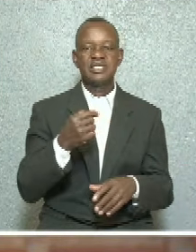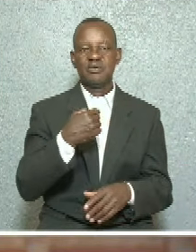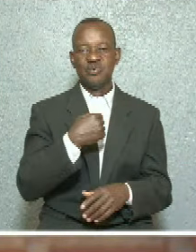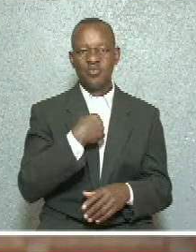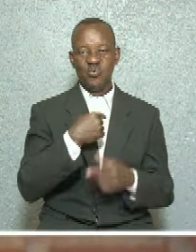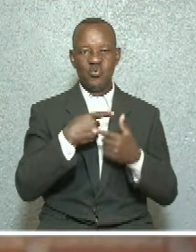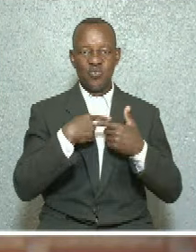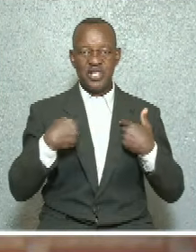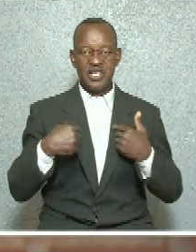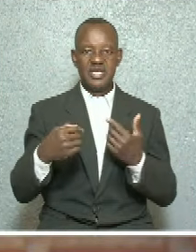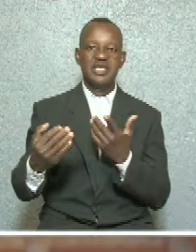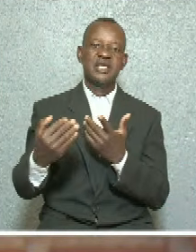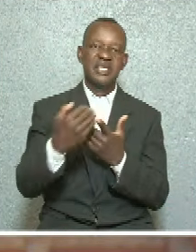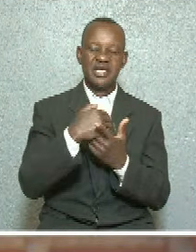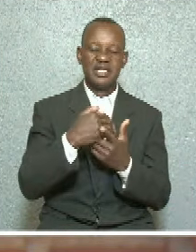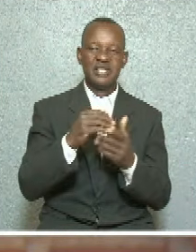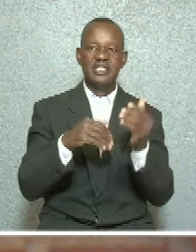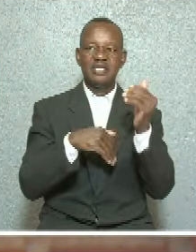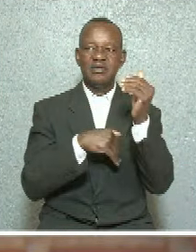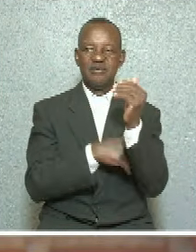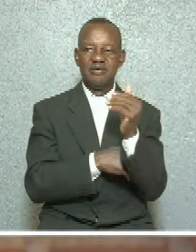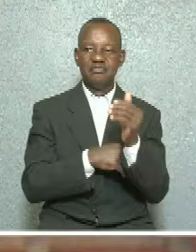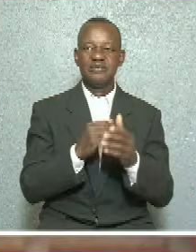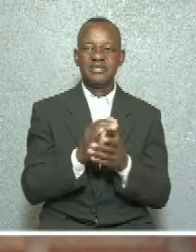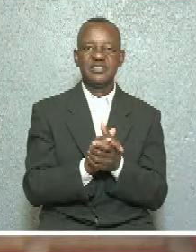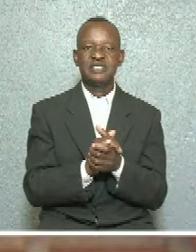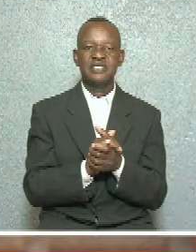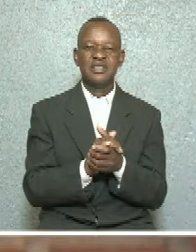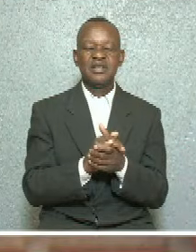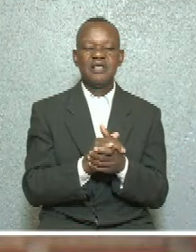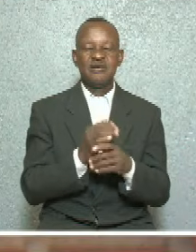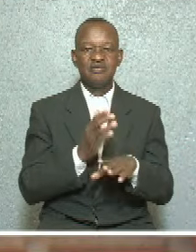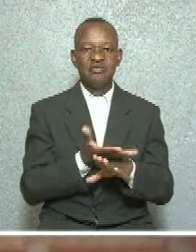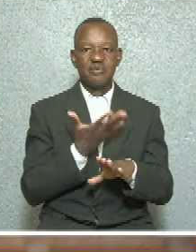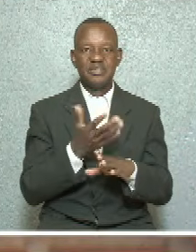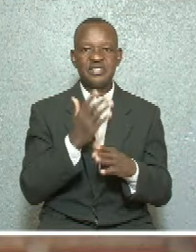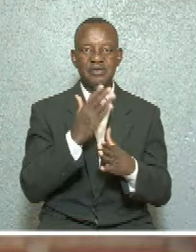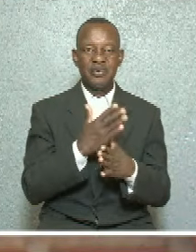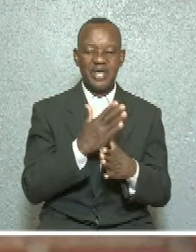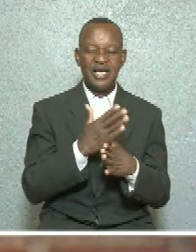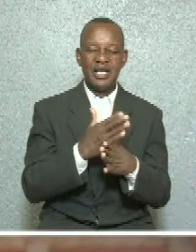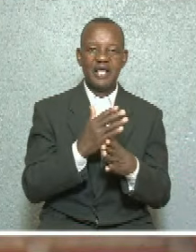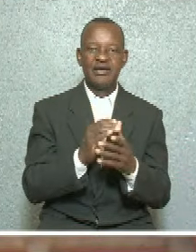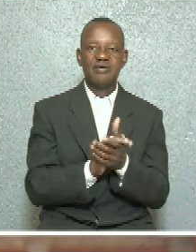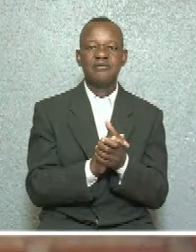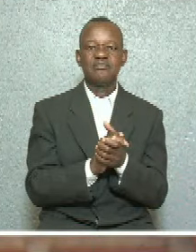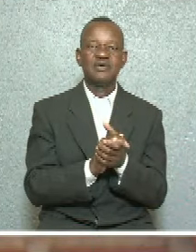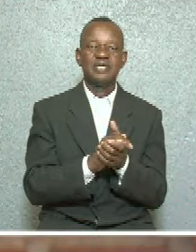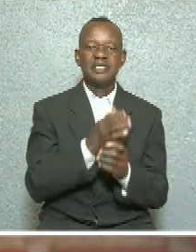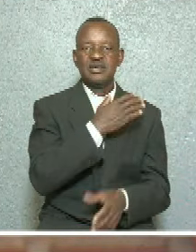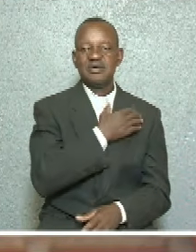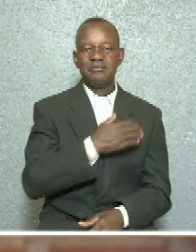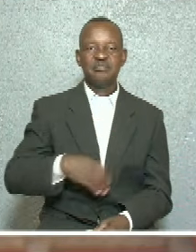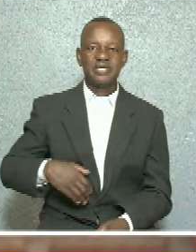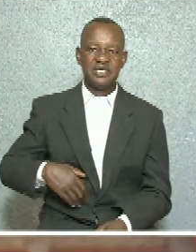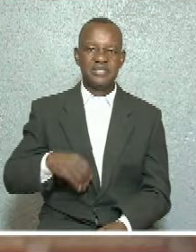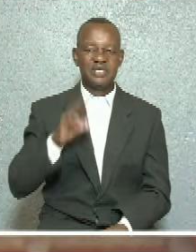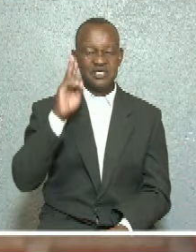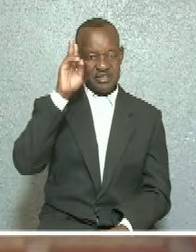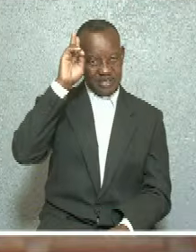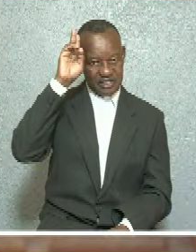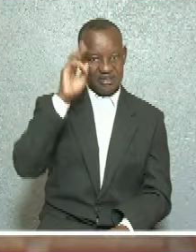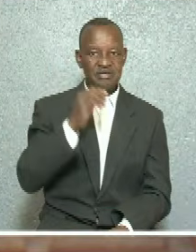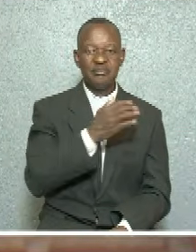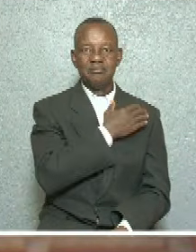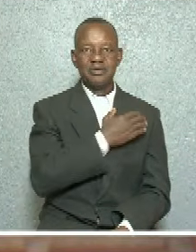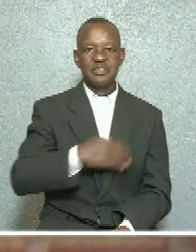President Geingob, and in this case, because of the constitution allows it, President Mbumba, and now President Netumbo